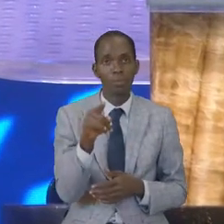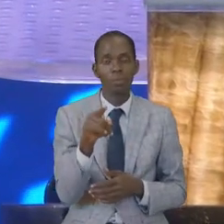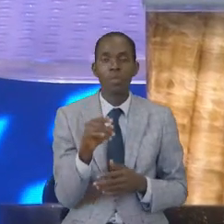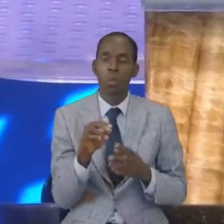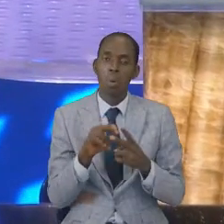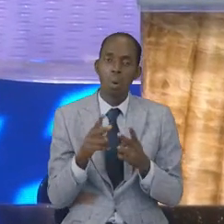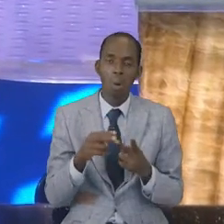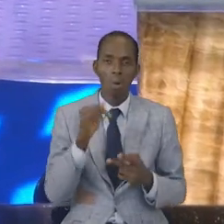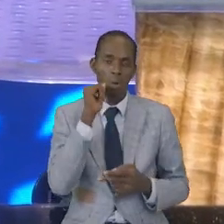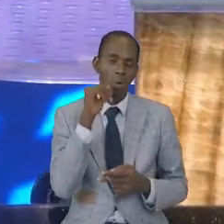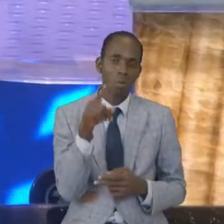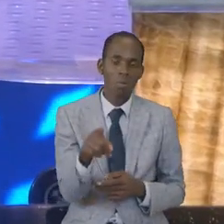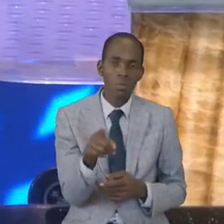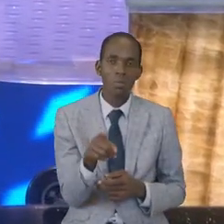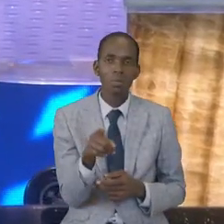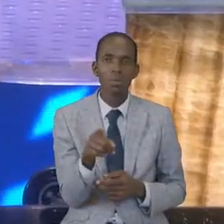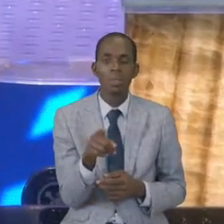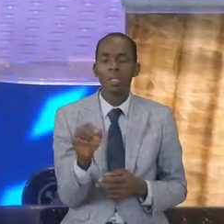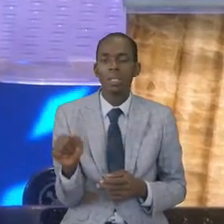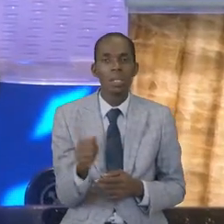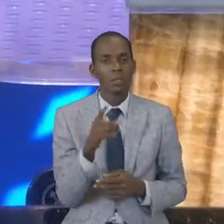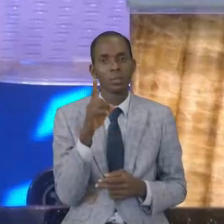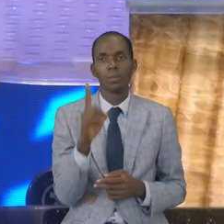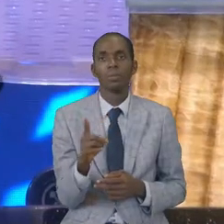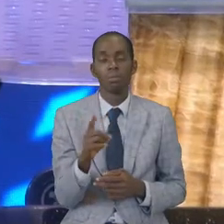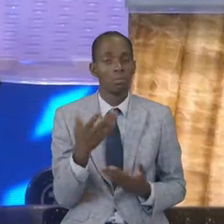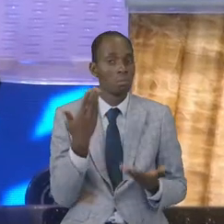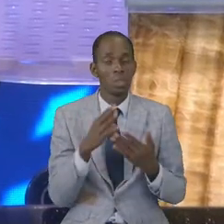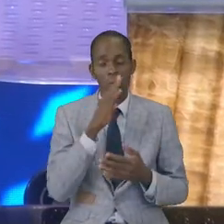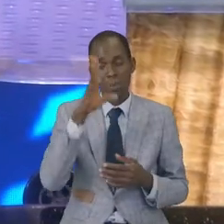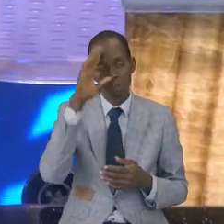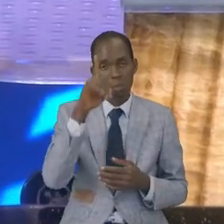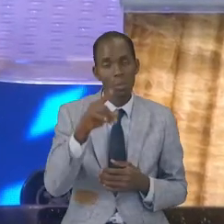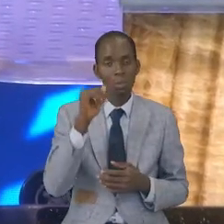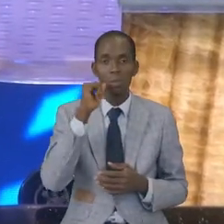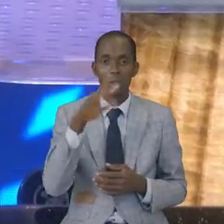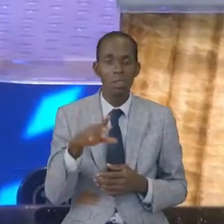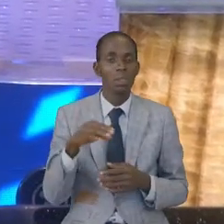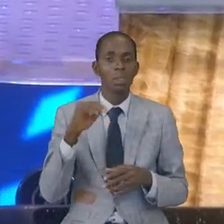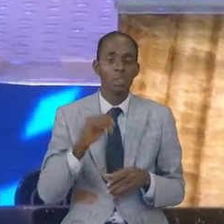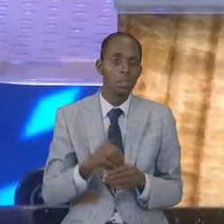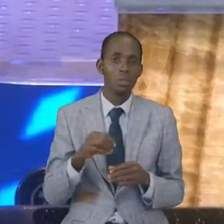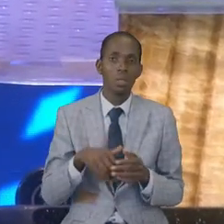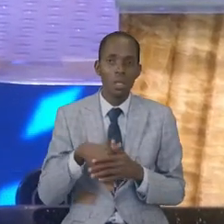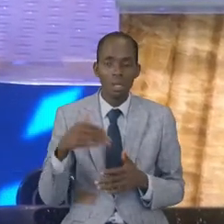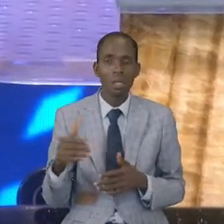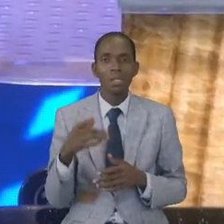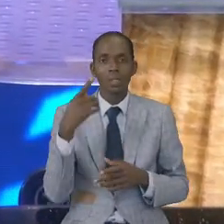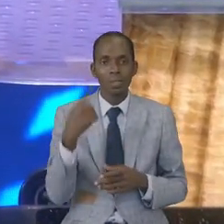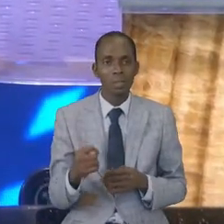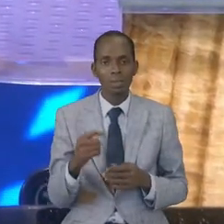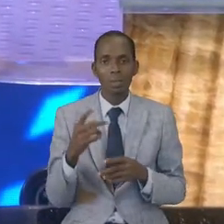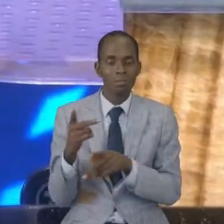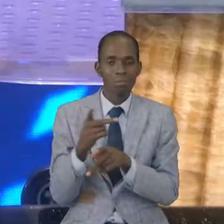she, that is a woman, anyone, whether in or out, anyone, the thoughtless one,